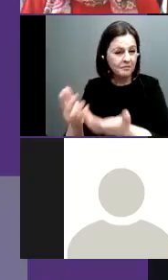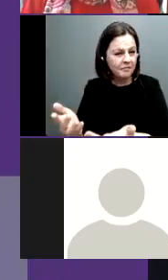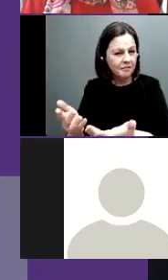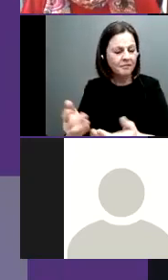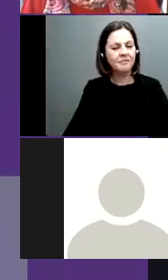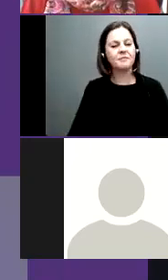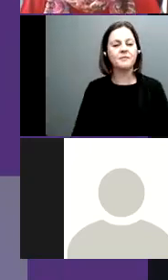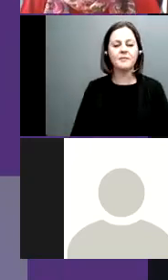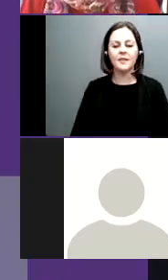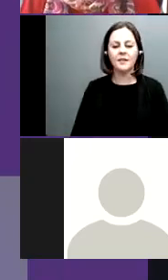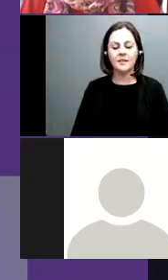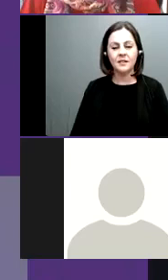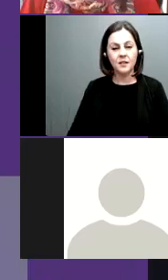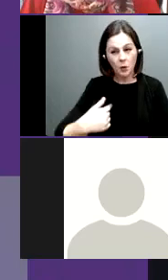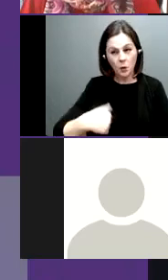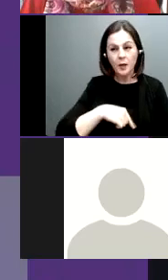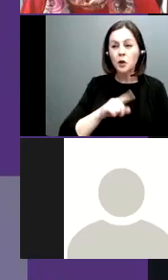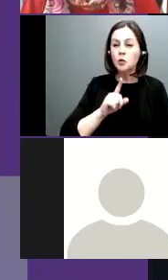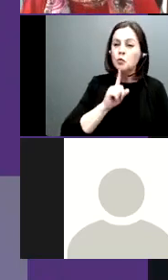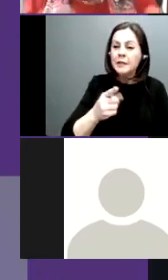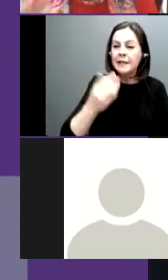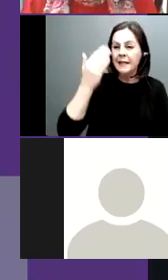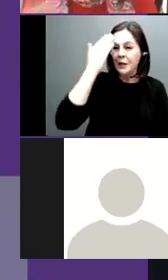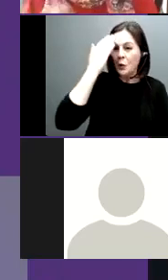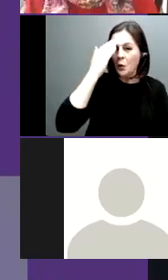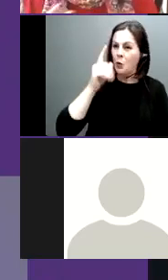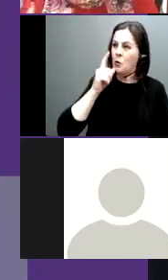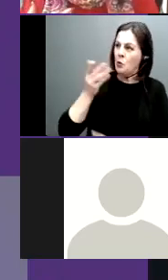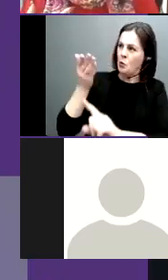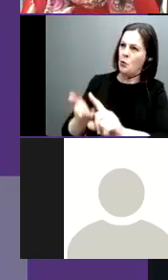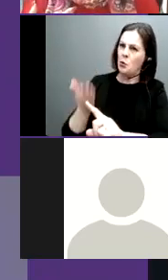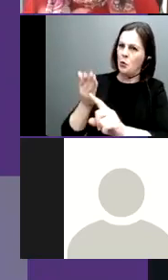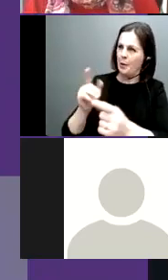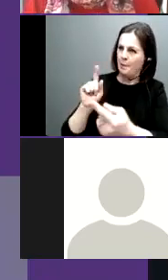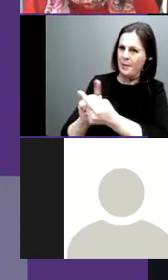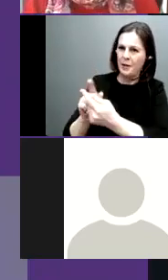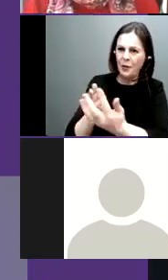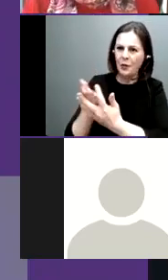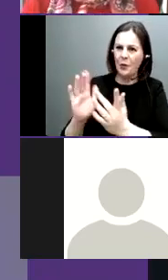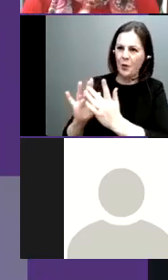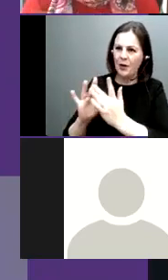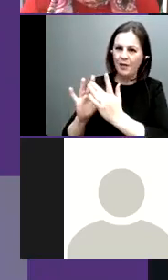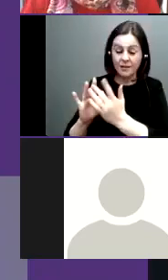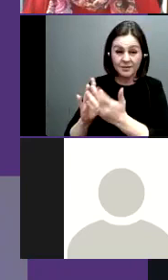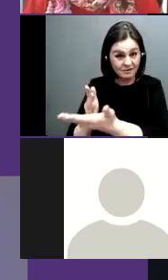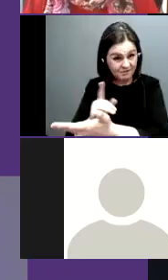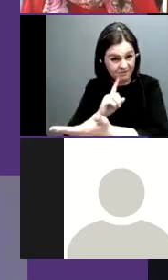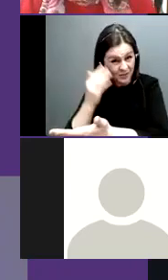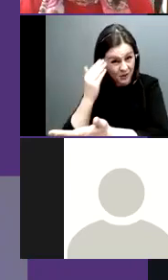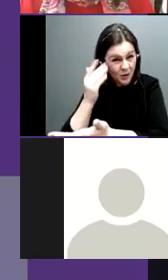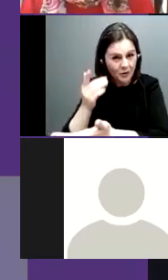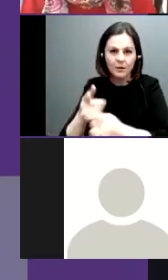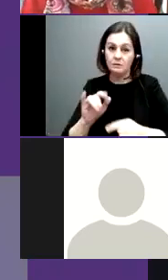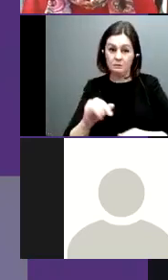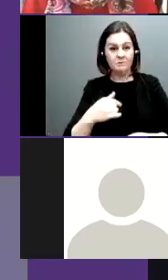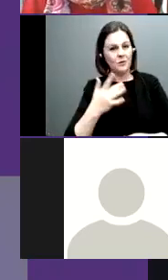is, do we really know who we're meeting? And this is a concern for me with online dating across the board, whether